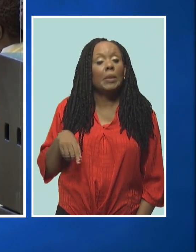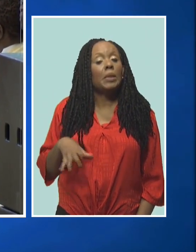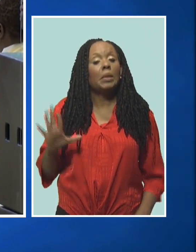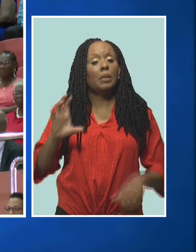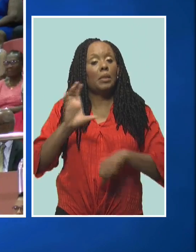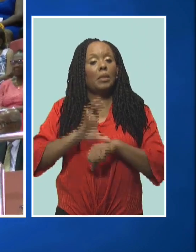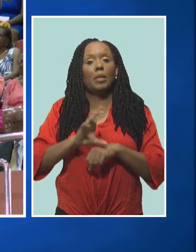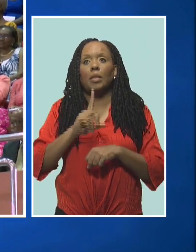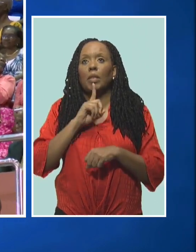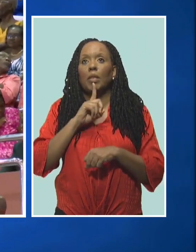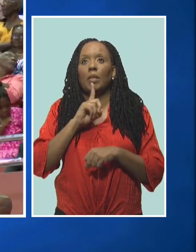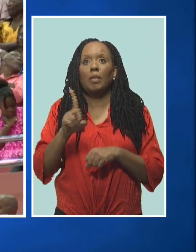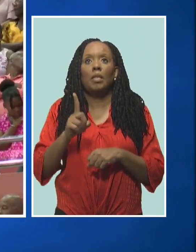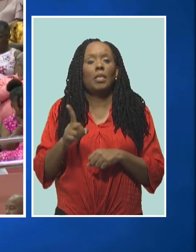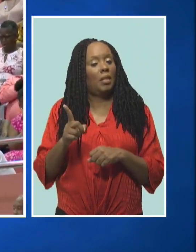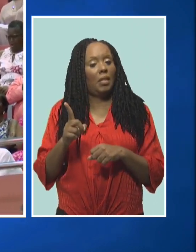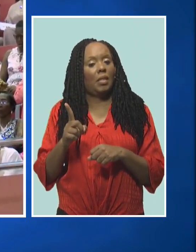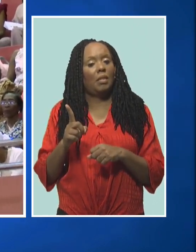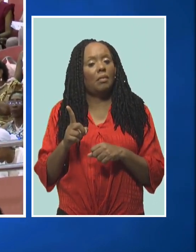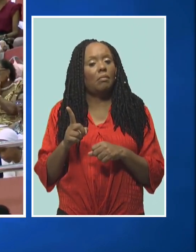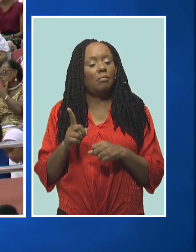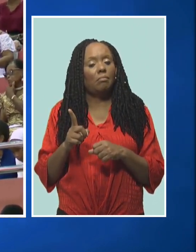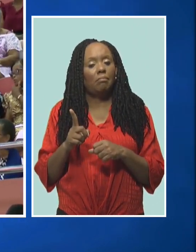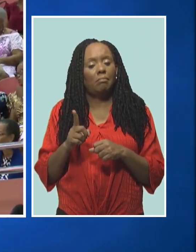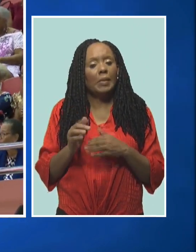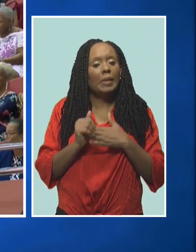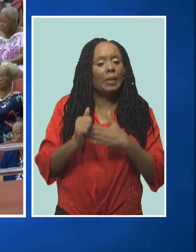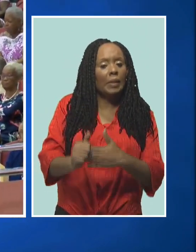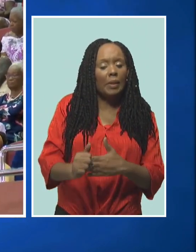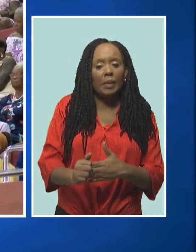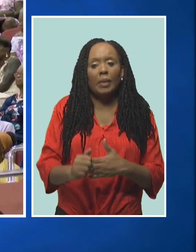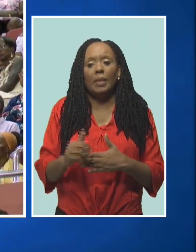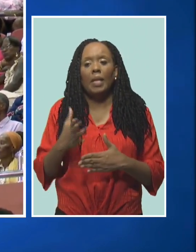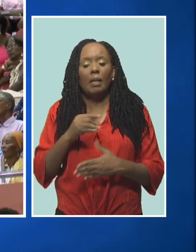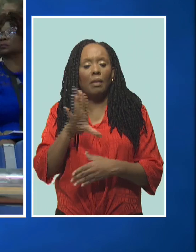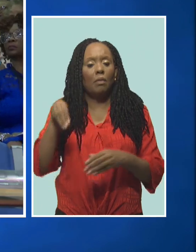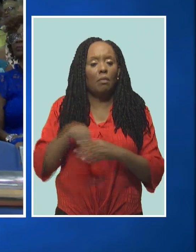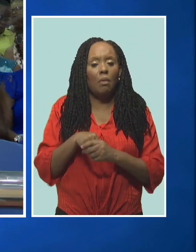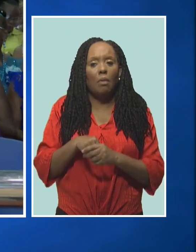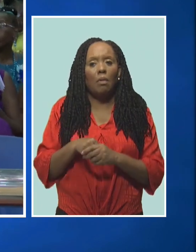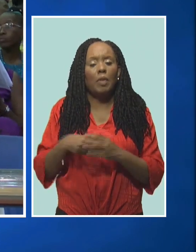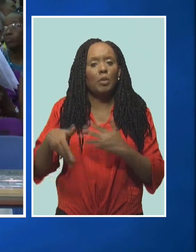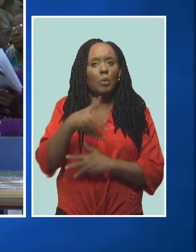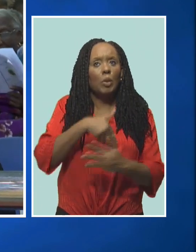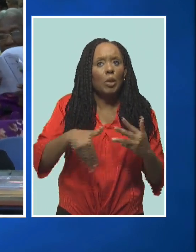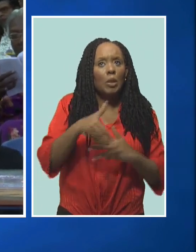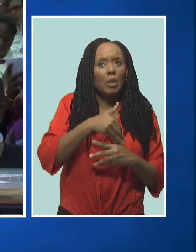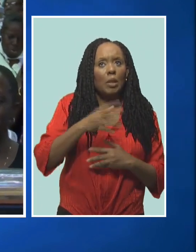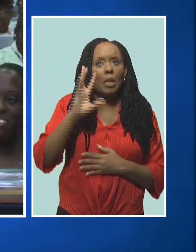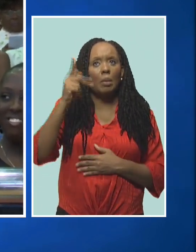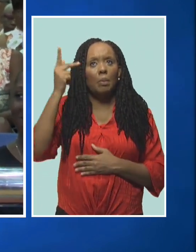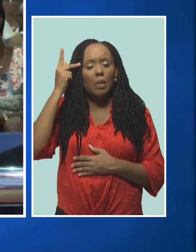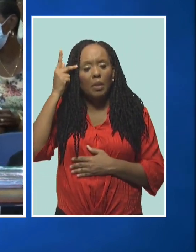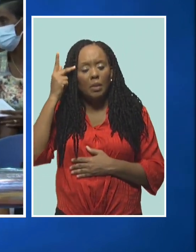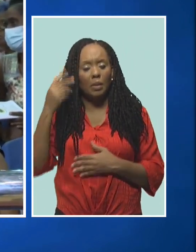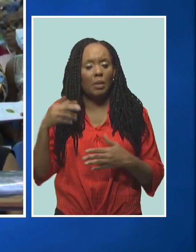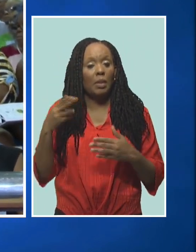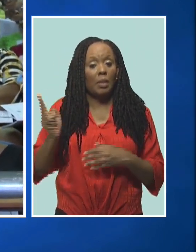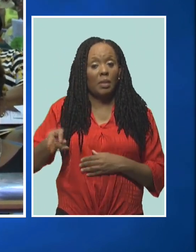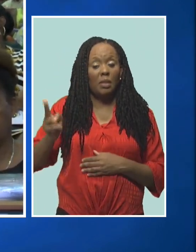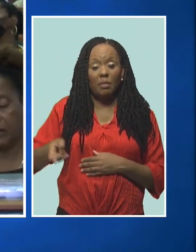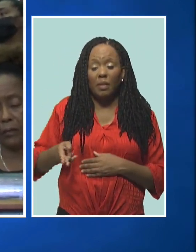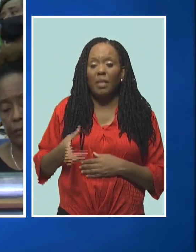the important political, social, and economic issues throughout its history, and he is proud to say it has stood strong through